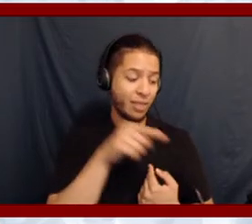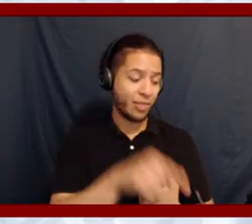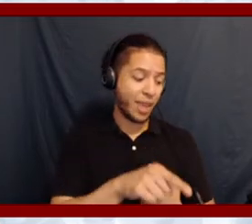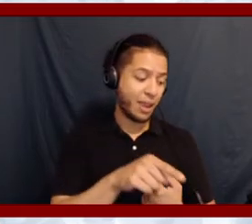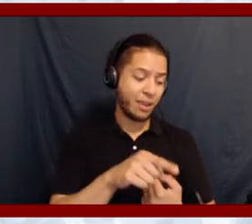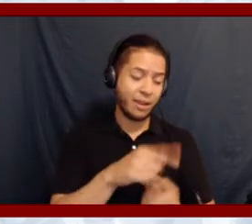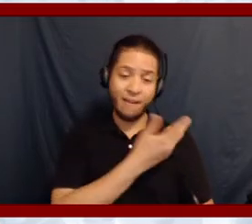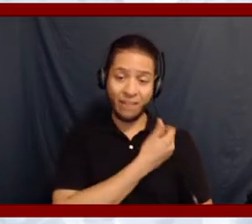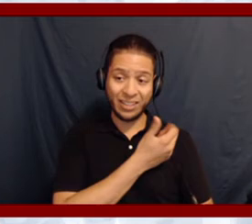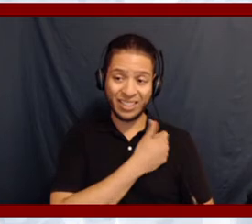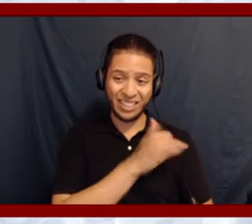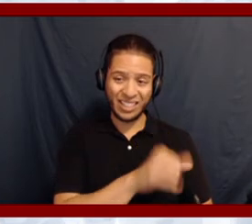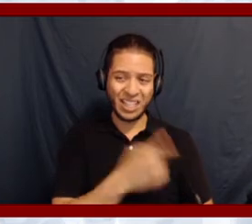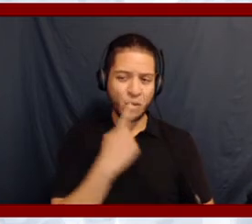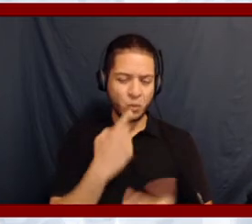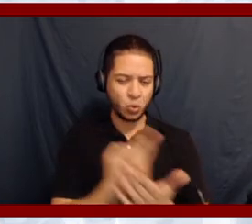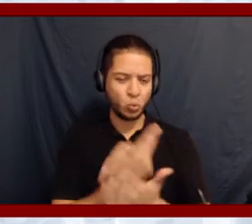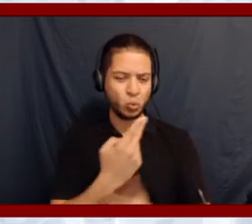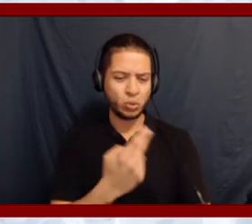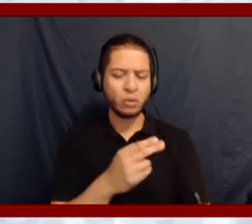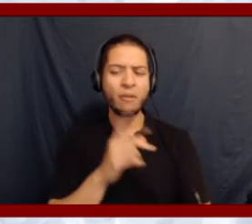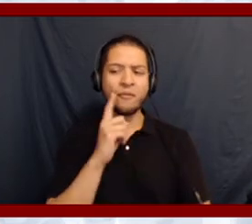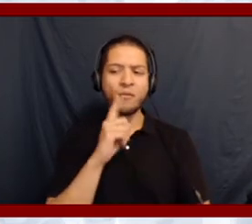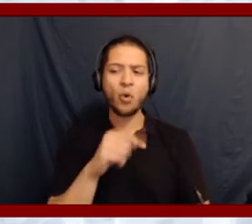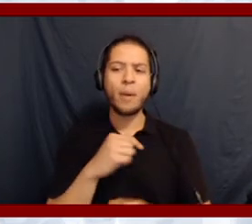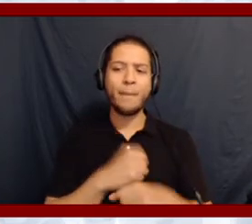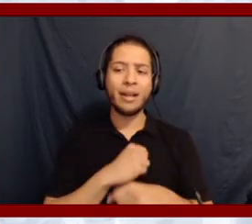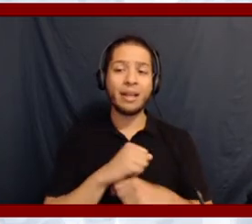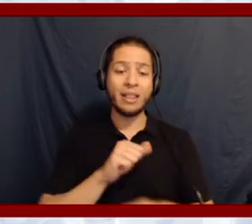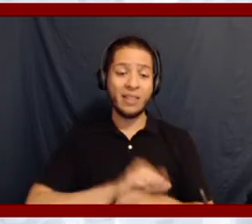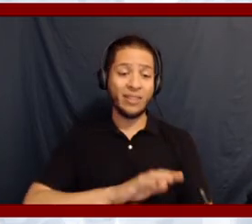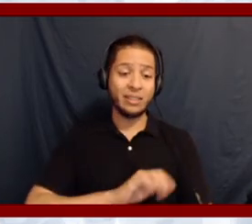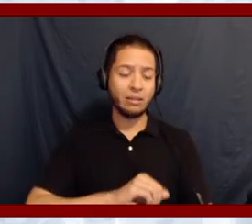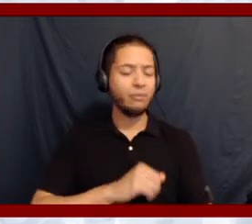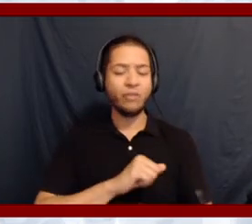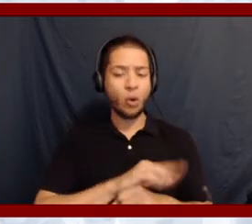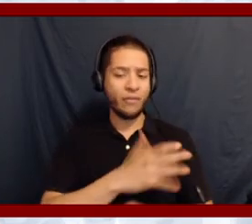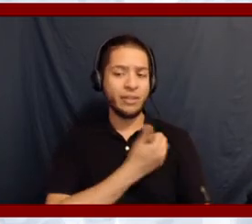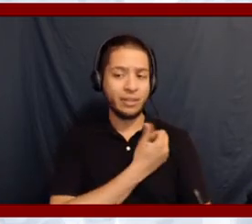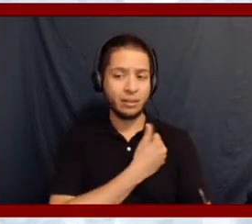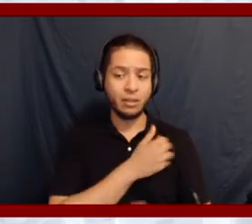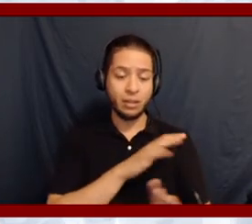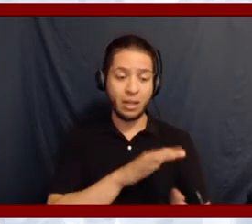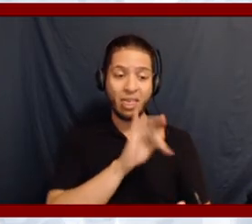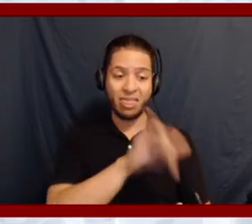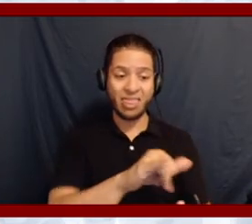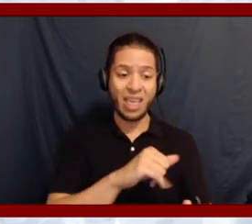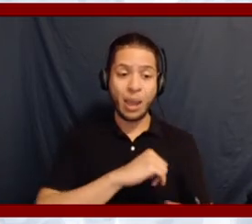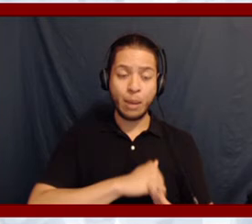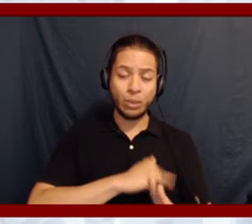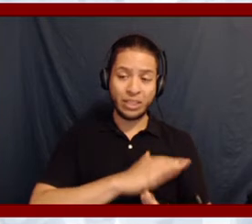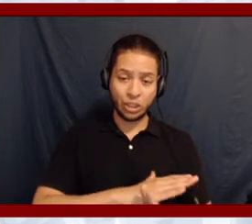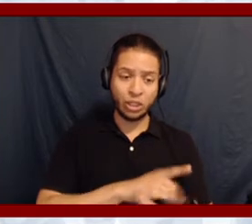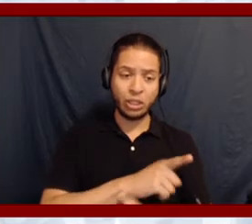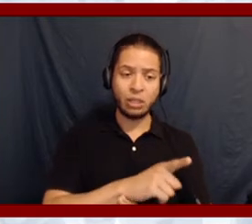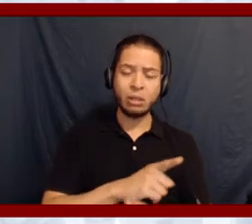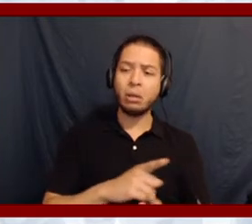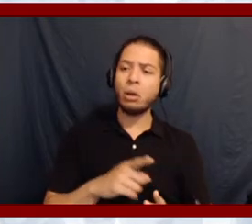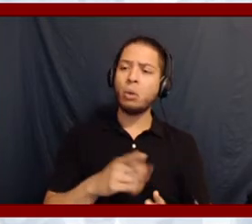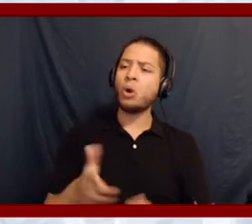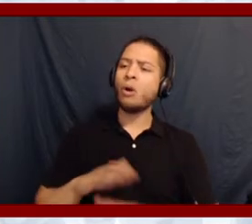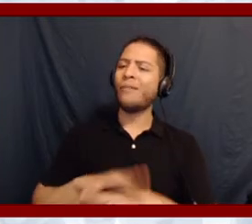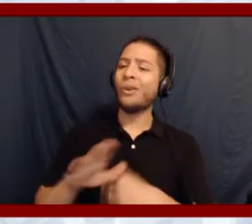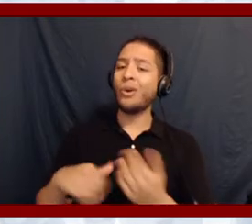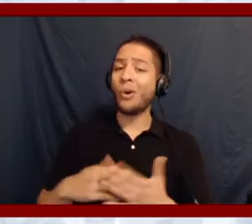that was put into the original vaccine, that the protection that is elicited covers essentially all the